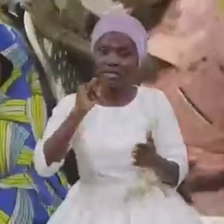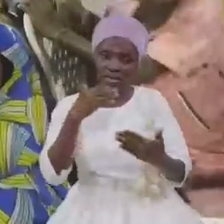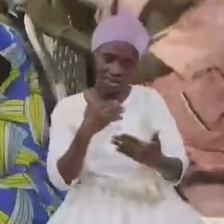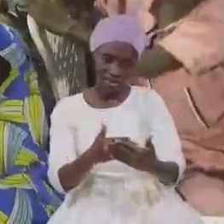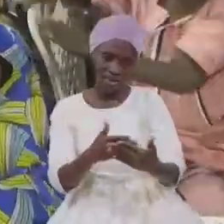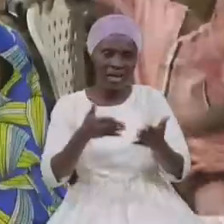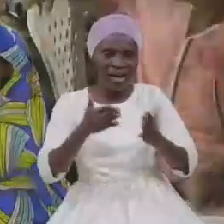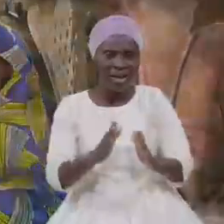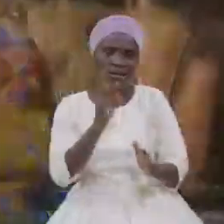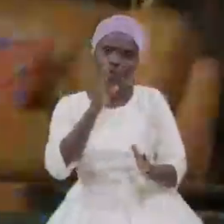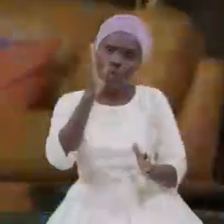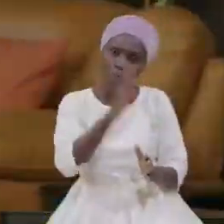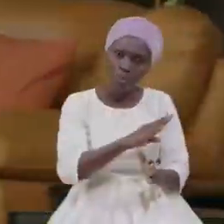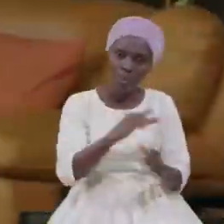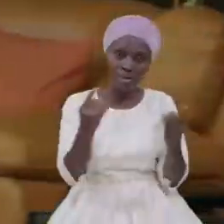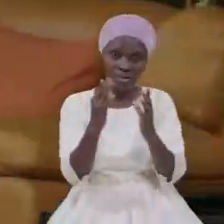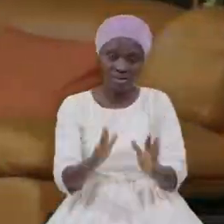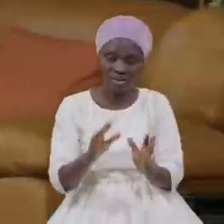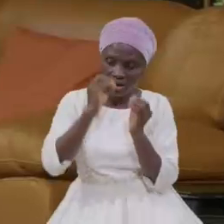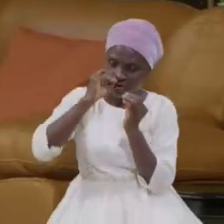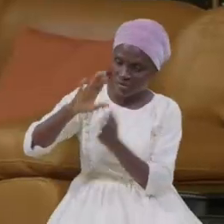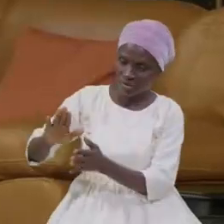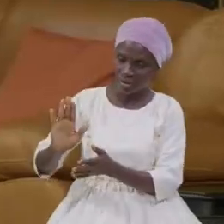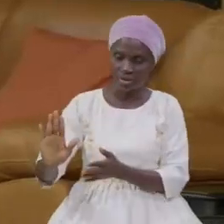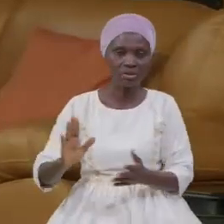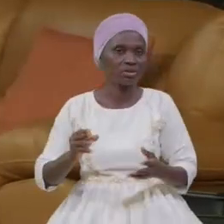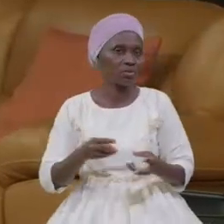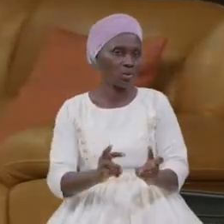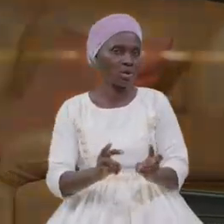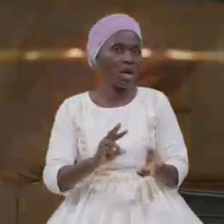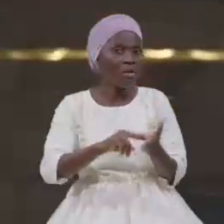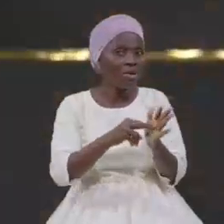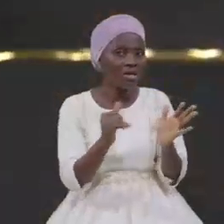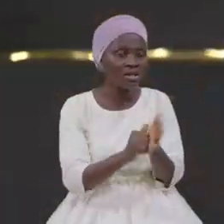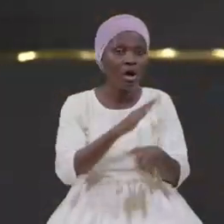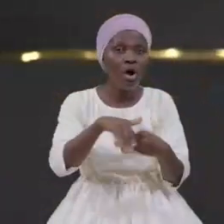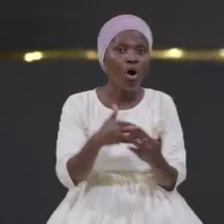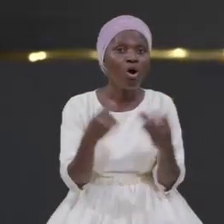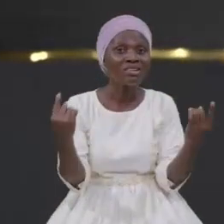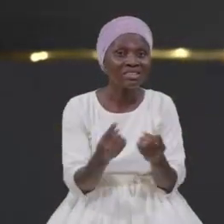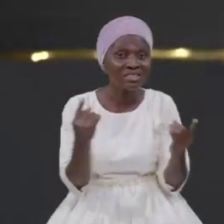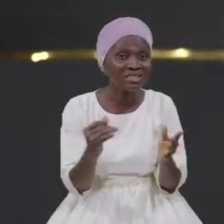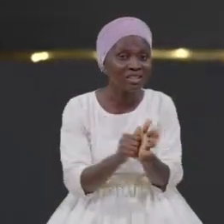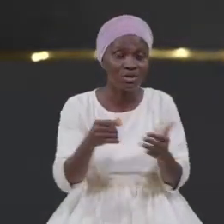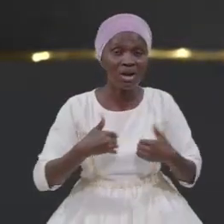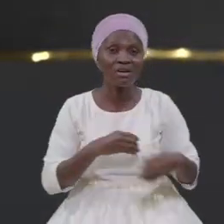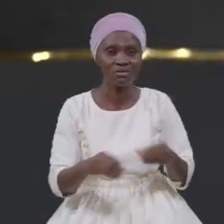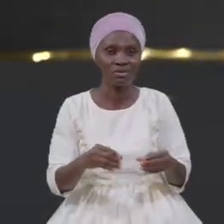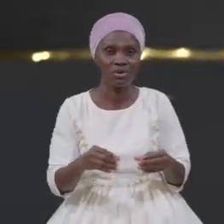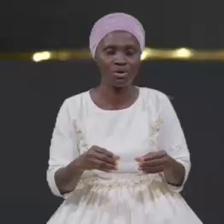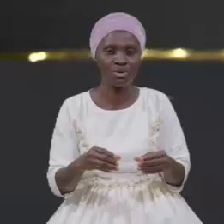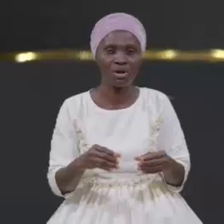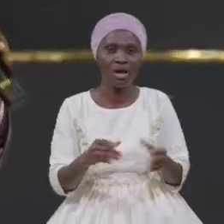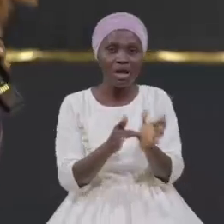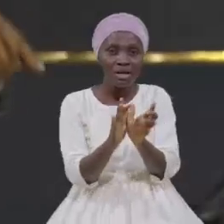way. That is, all the things you've done to offend God. Let the wicked forsake his